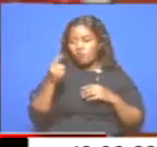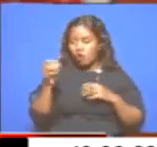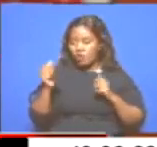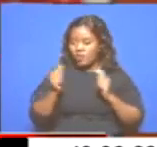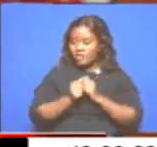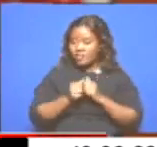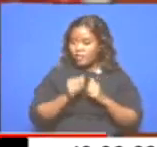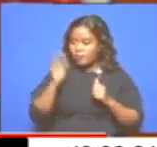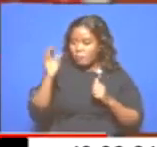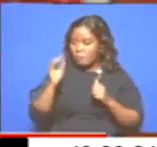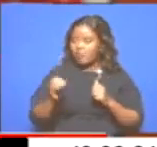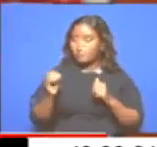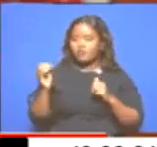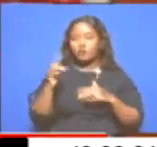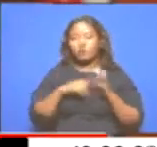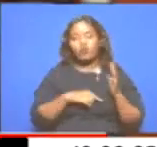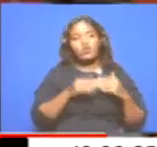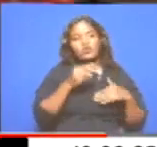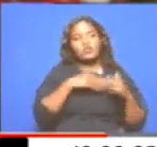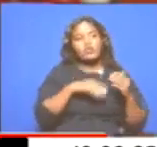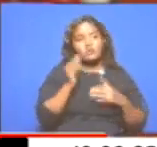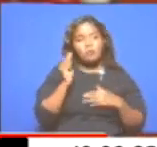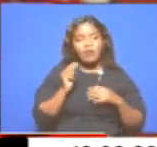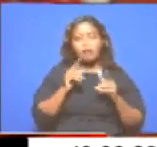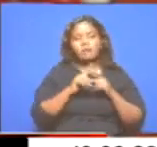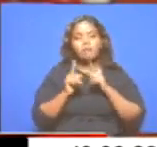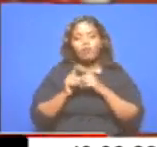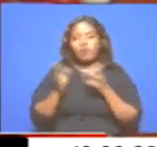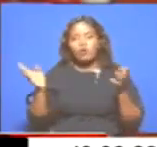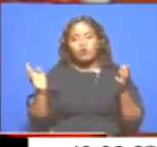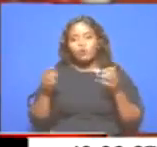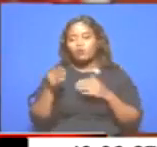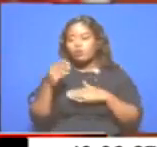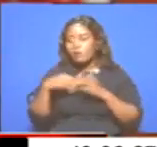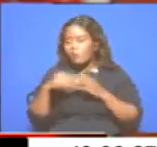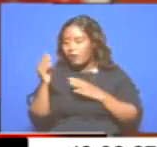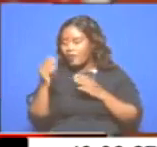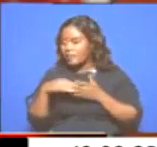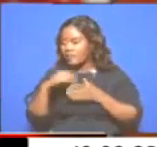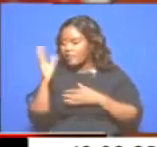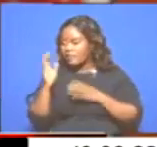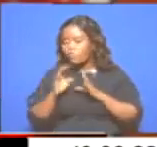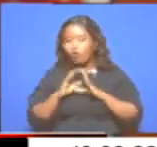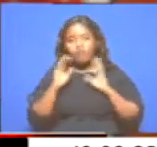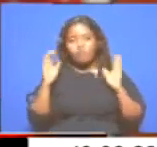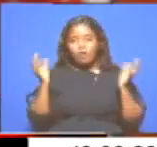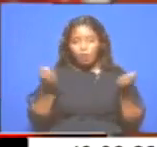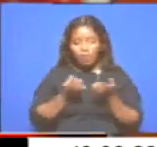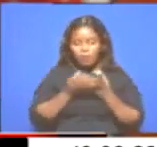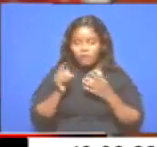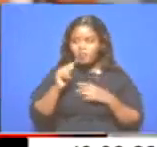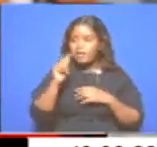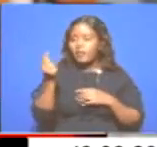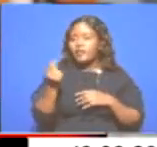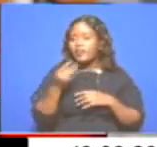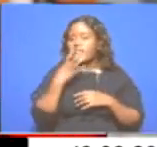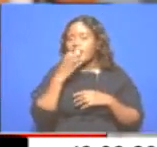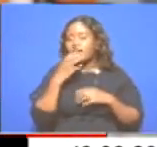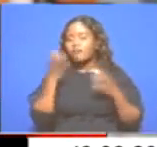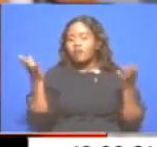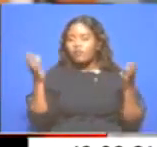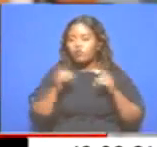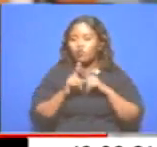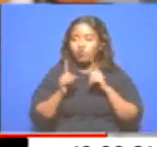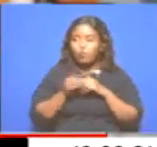buy. And they were also buying our flowers from the rest of the world. A lot of their flowers, Kenyan flowers, go to Amsterdam and then come back here. We